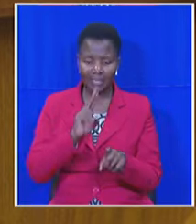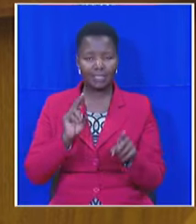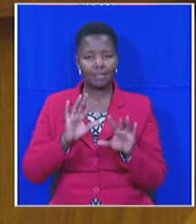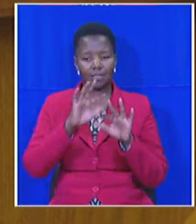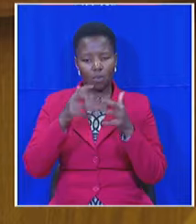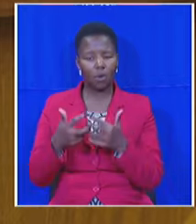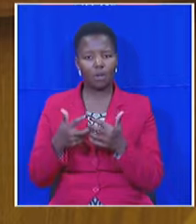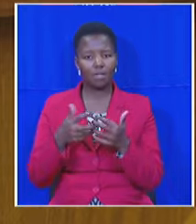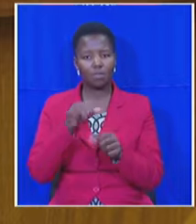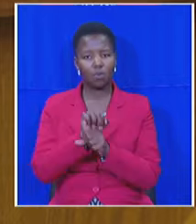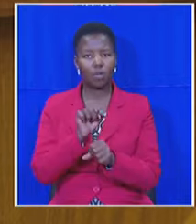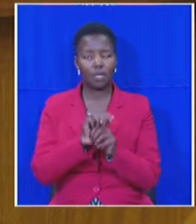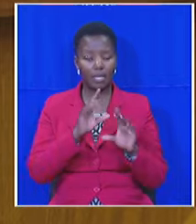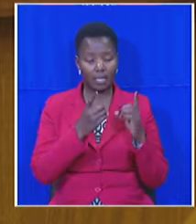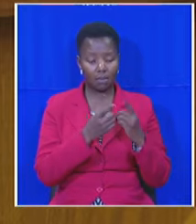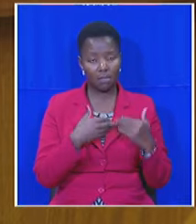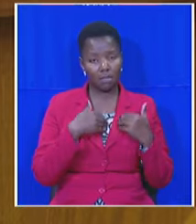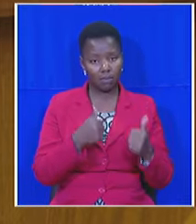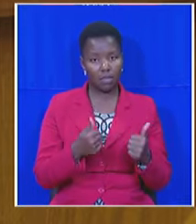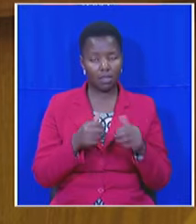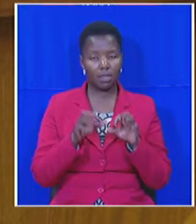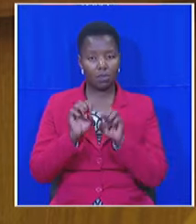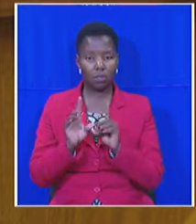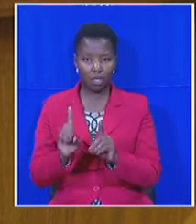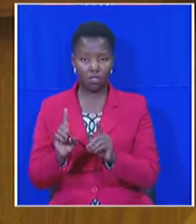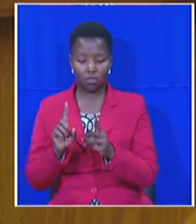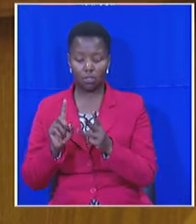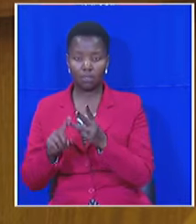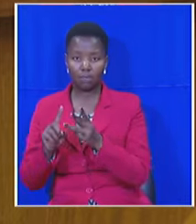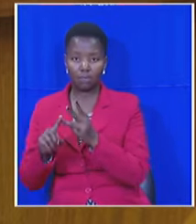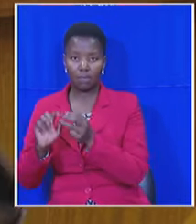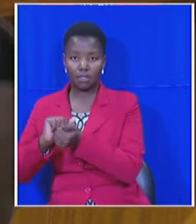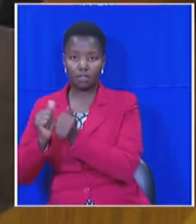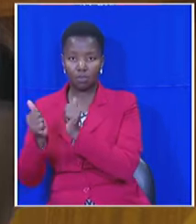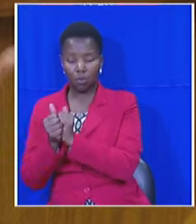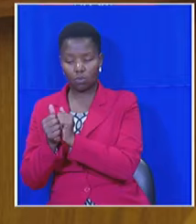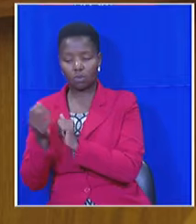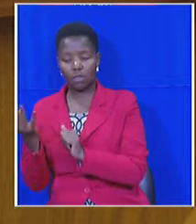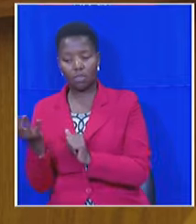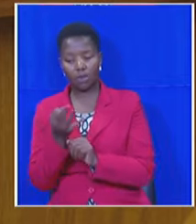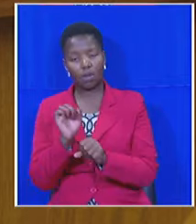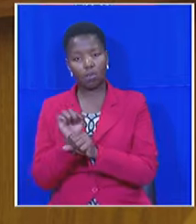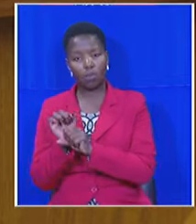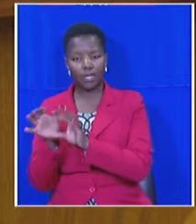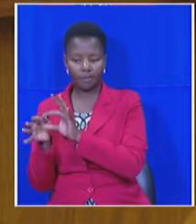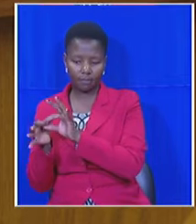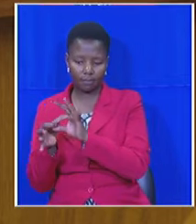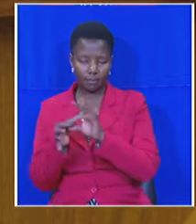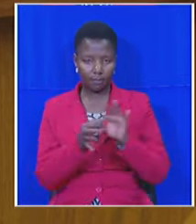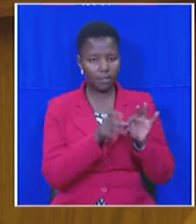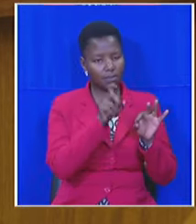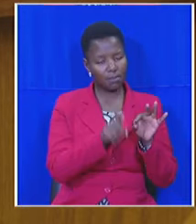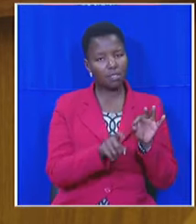of Health, the Department of Education, including the Department of Sports, so that we can develop these learners into